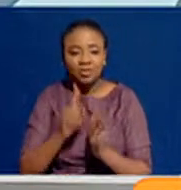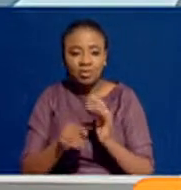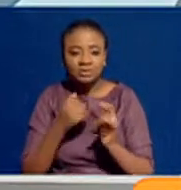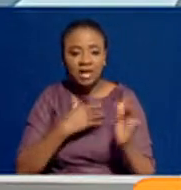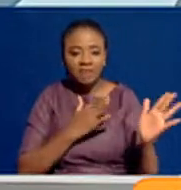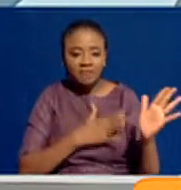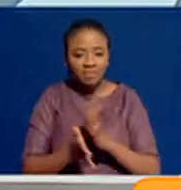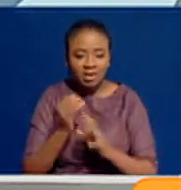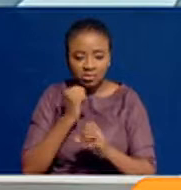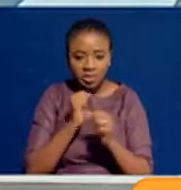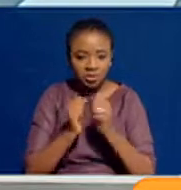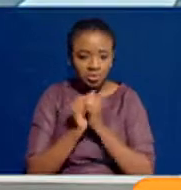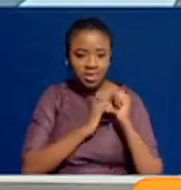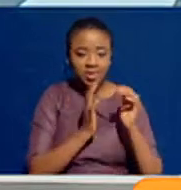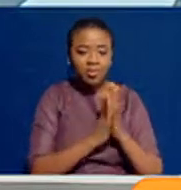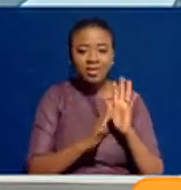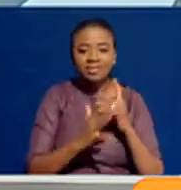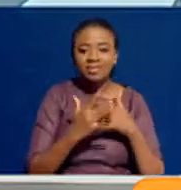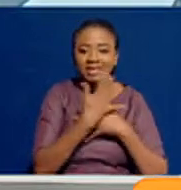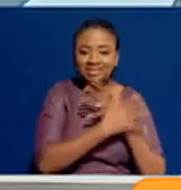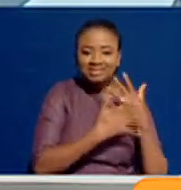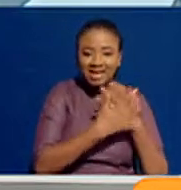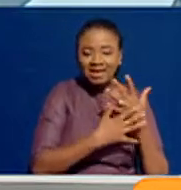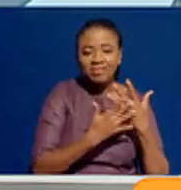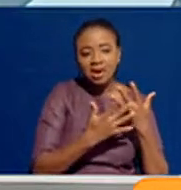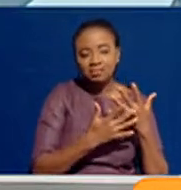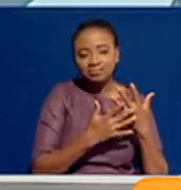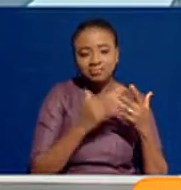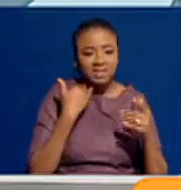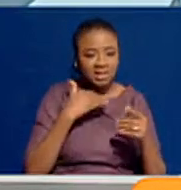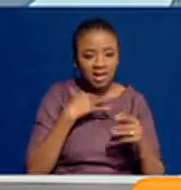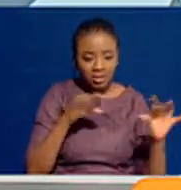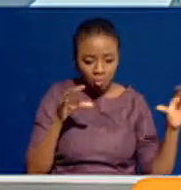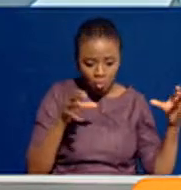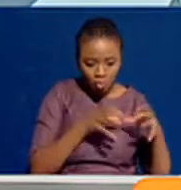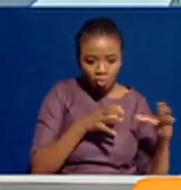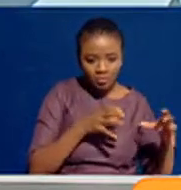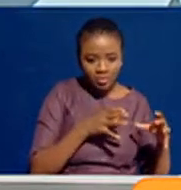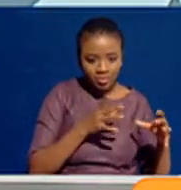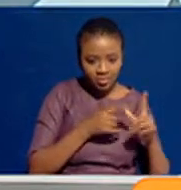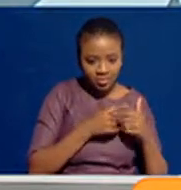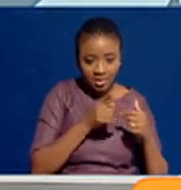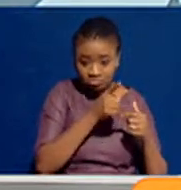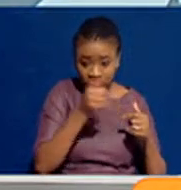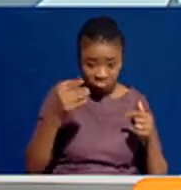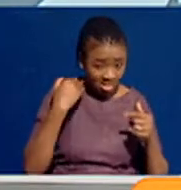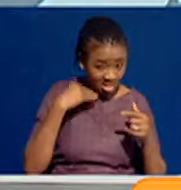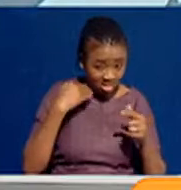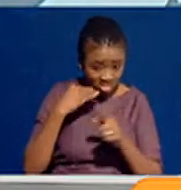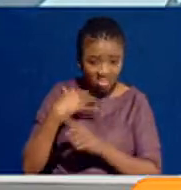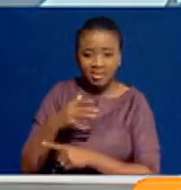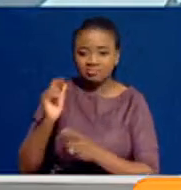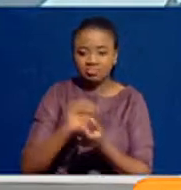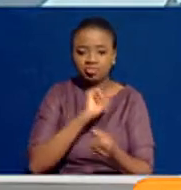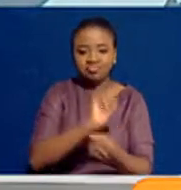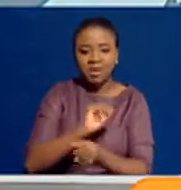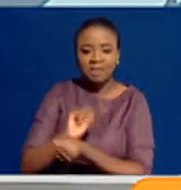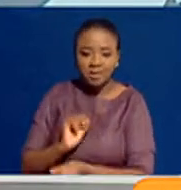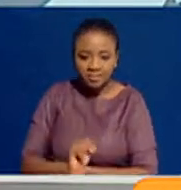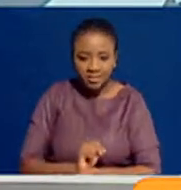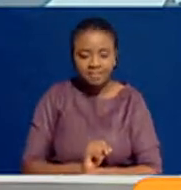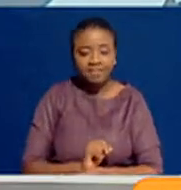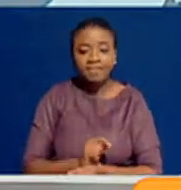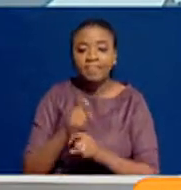with the cybercrime unit at the Directorate of Criminal Investigations to nab those who will be found culpable. He